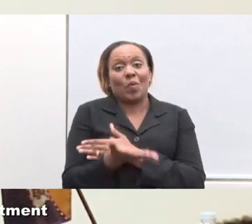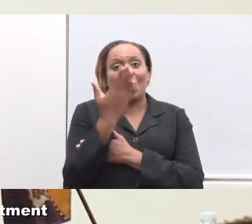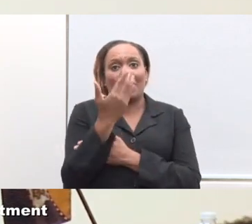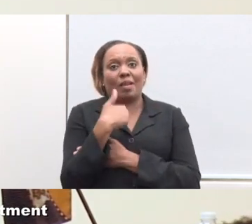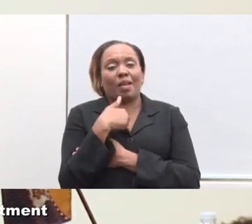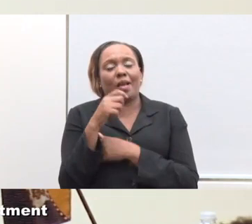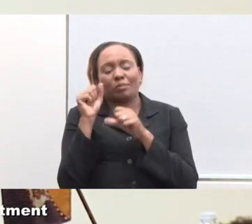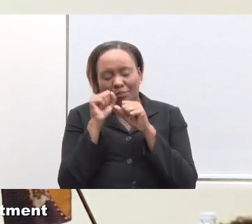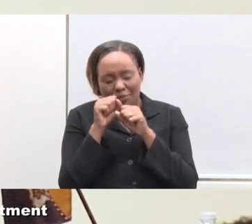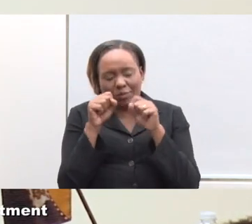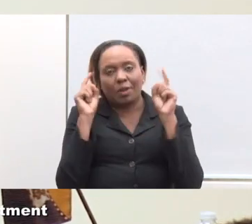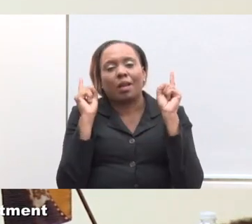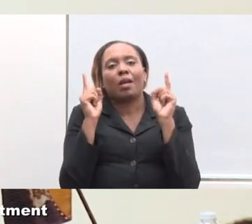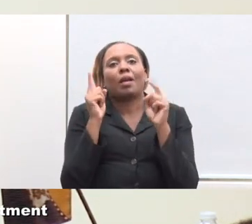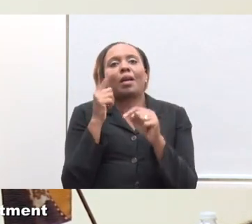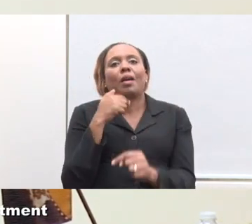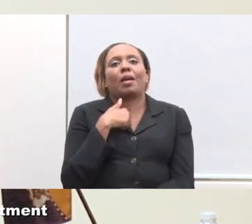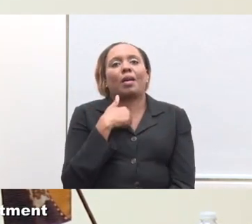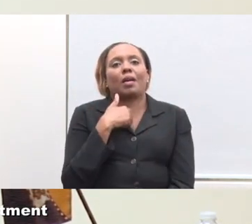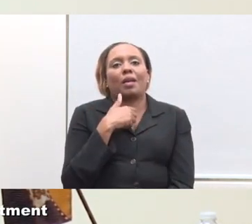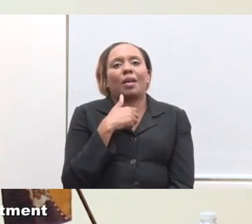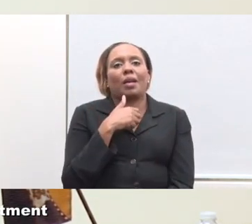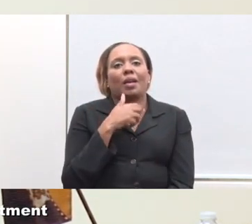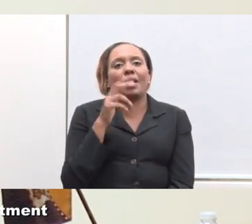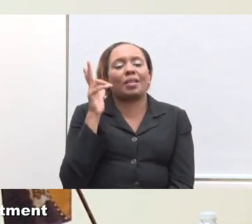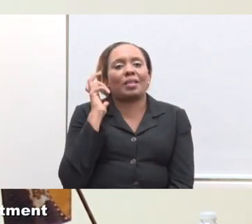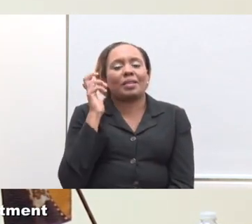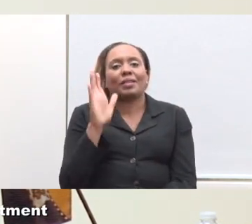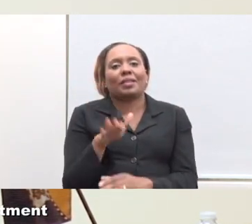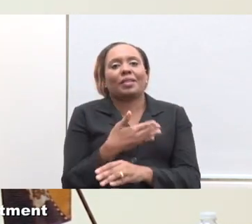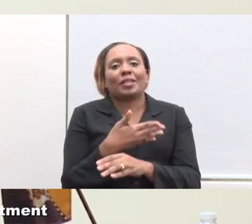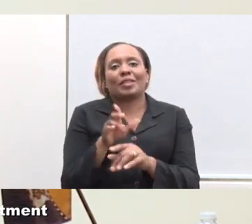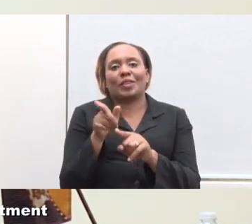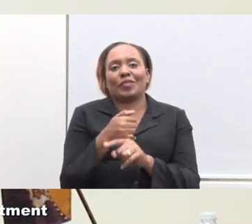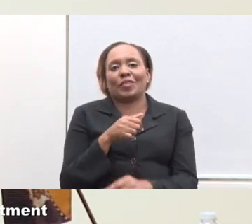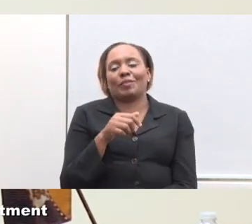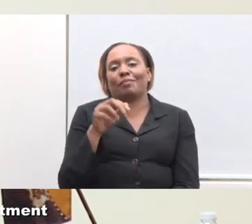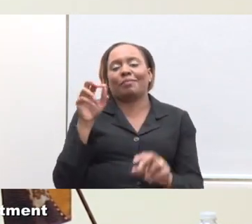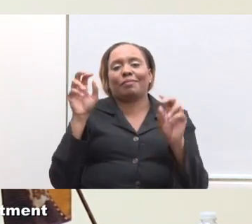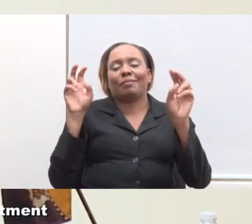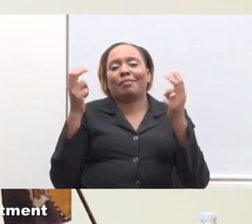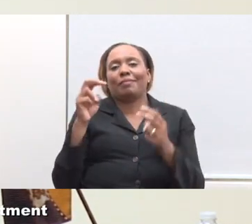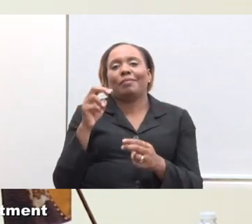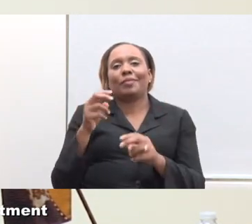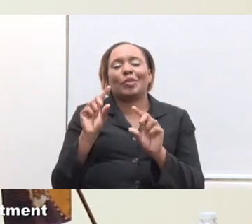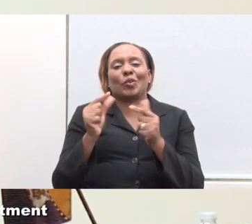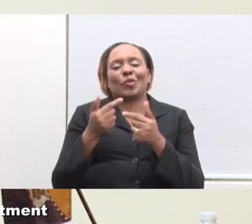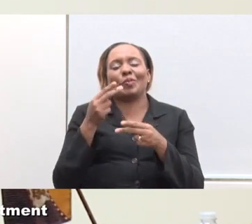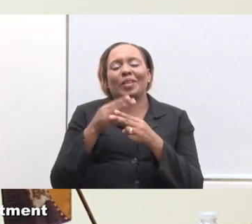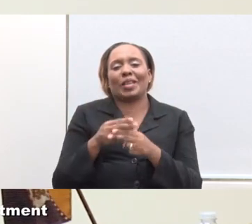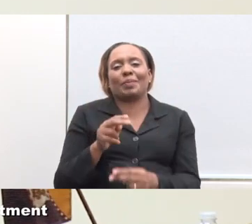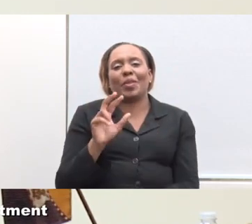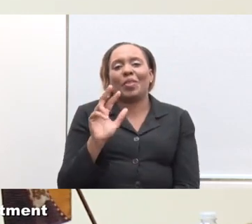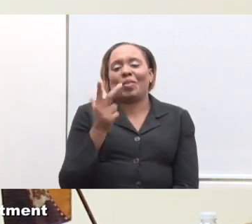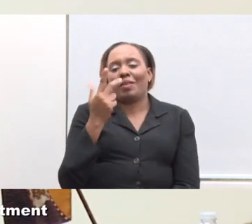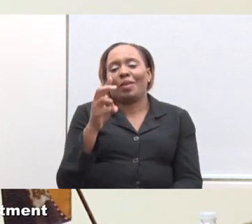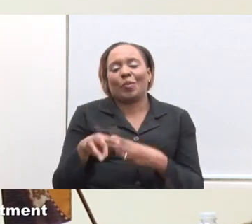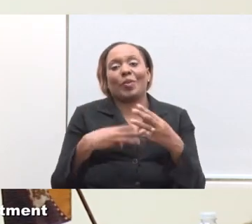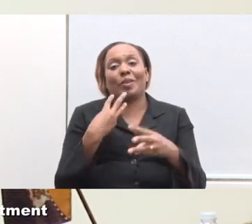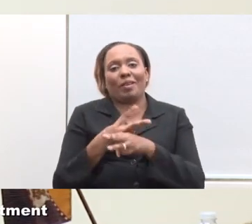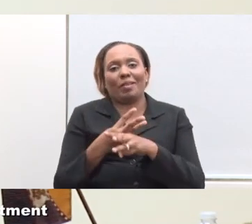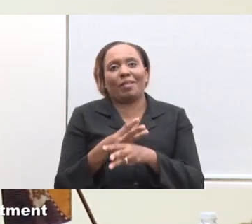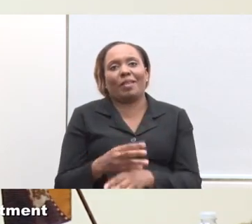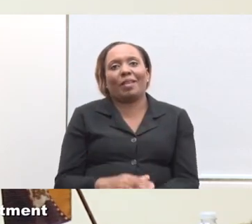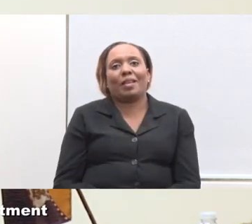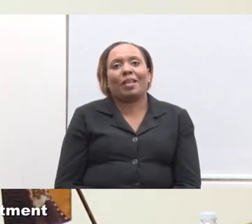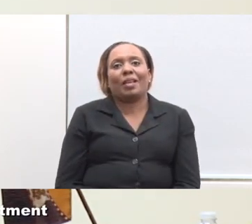I was listening to a third world song that I had not heard before, just released. And it was